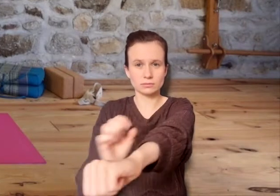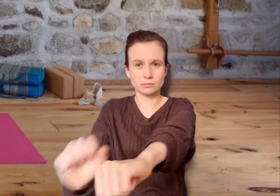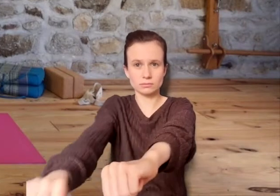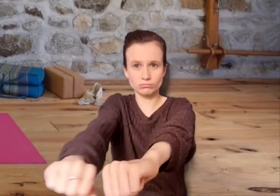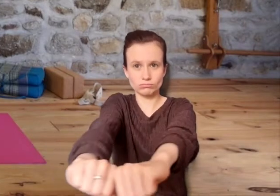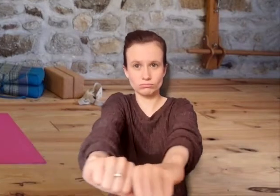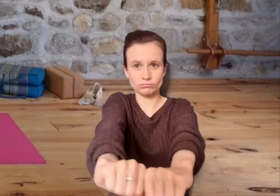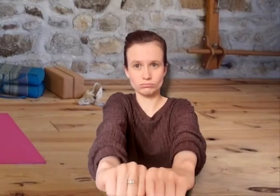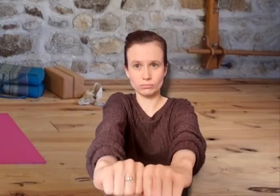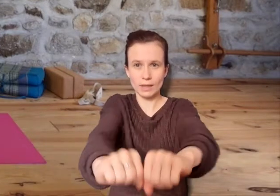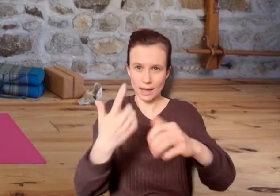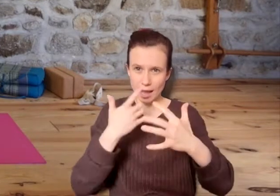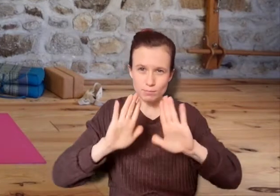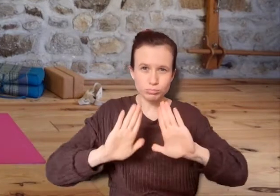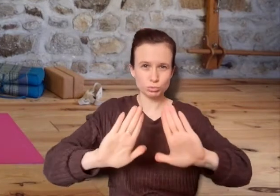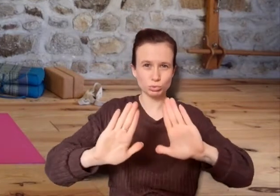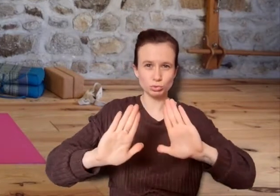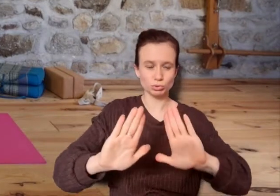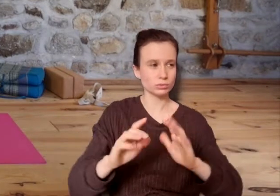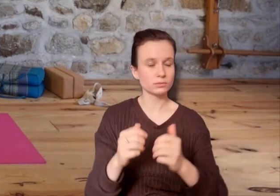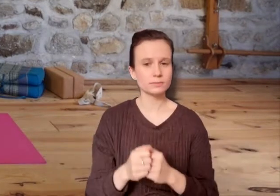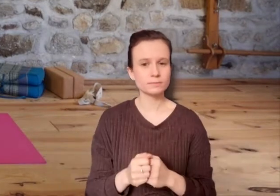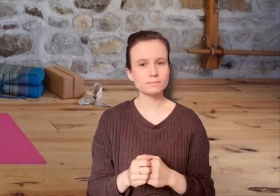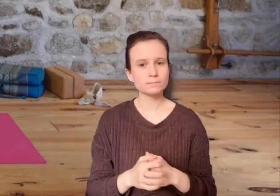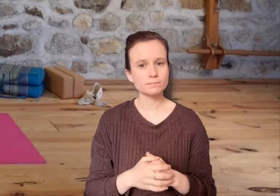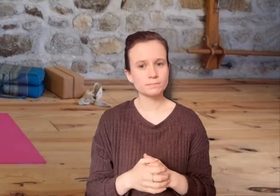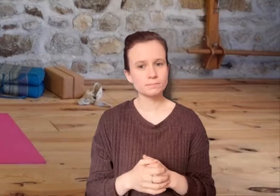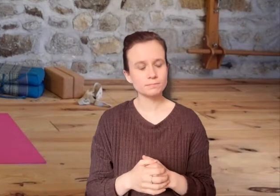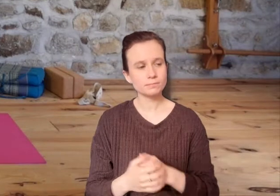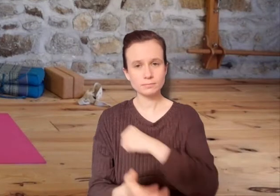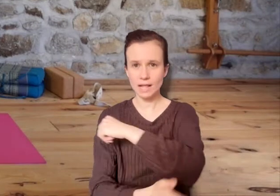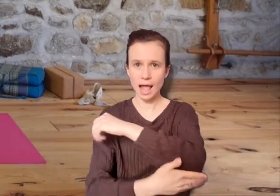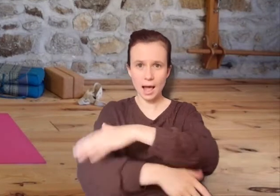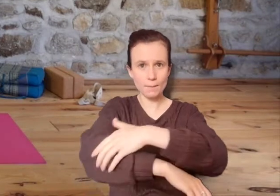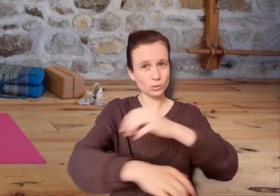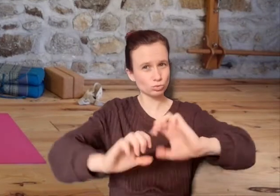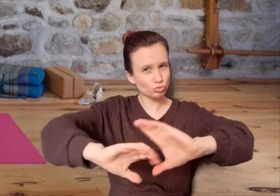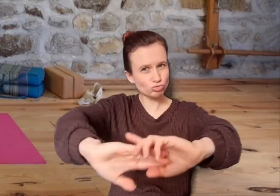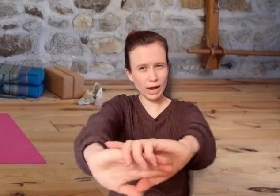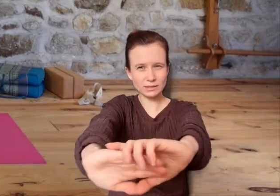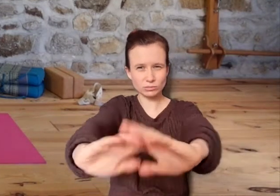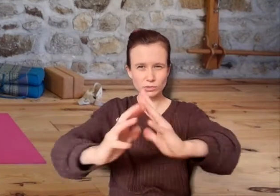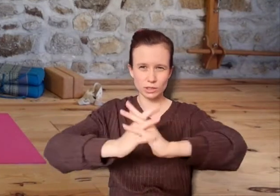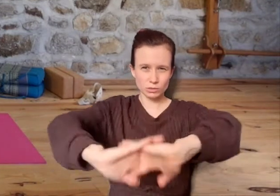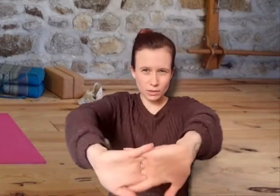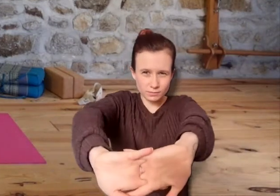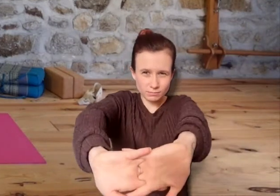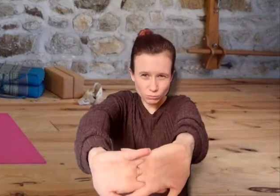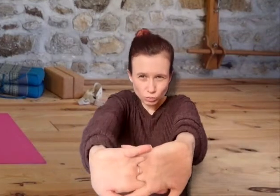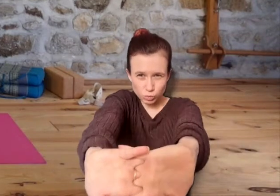to the ceiling and work on straightening the elbows. If you've got your elbows straight, go ahead and really start to lengthen